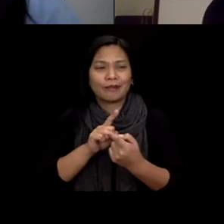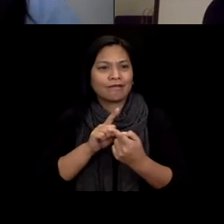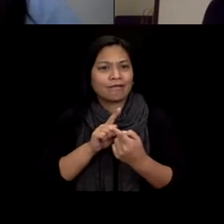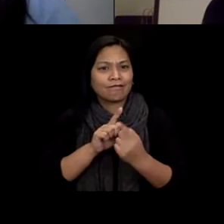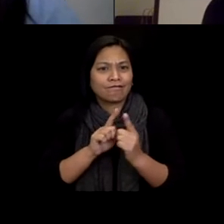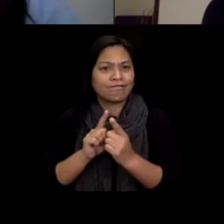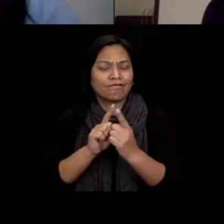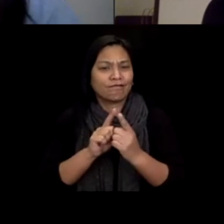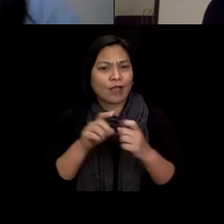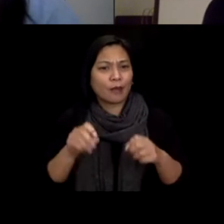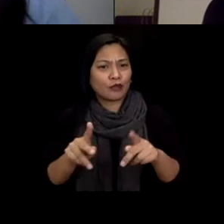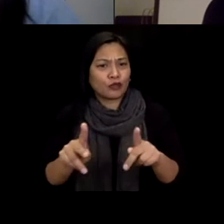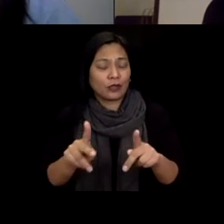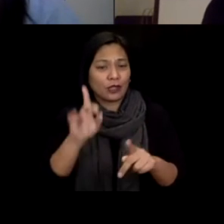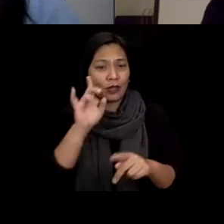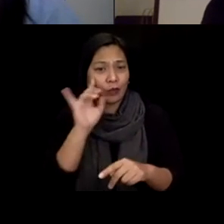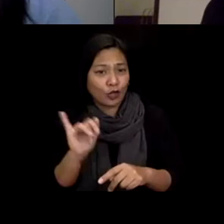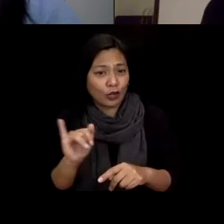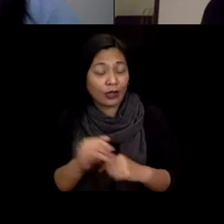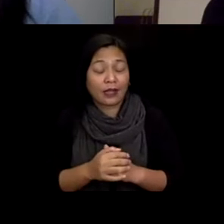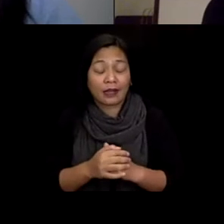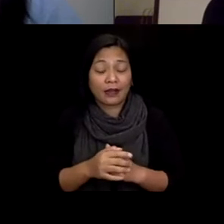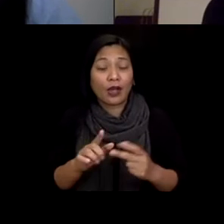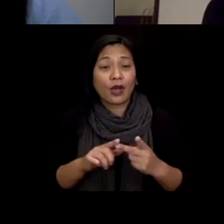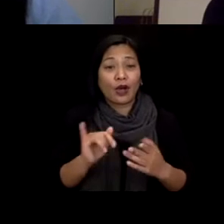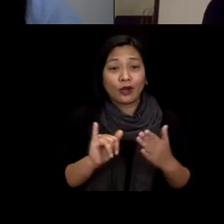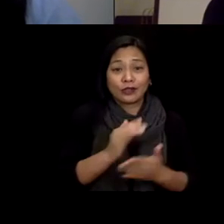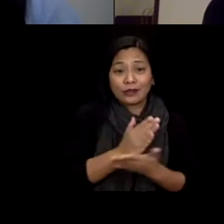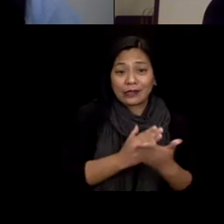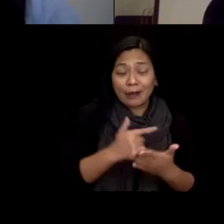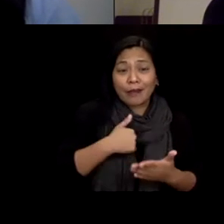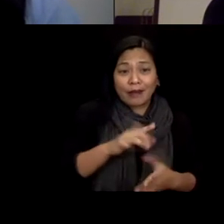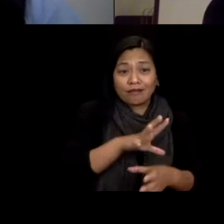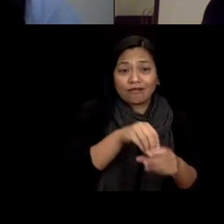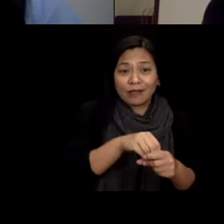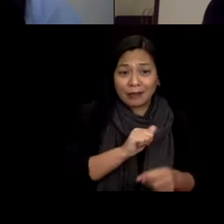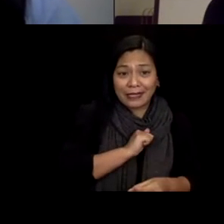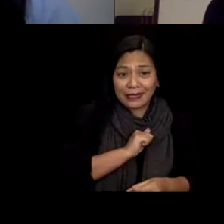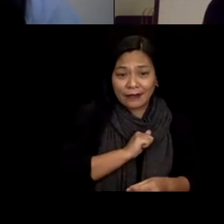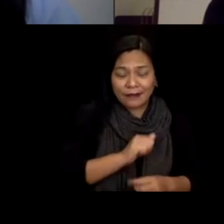opportunities that exist and that I've also participated in. I